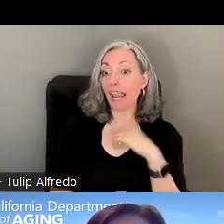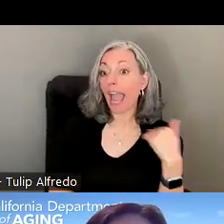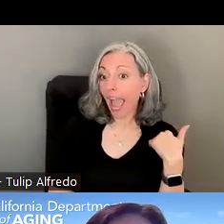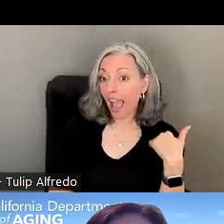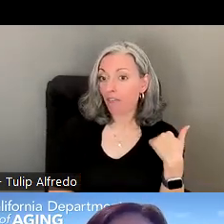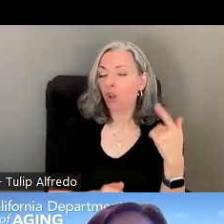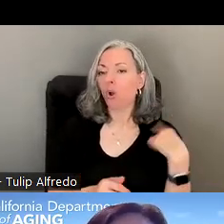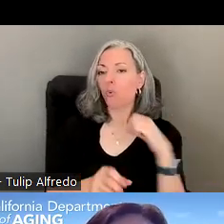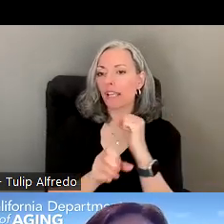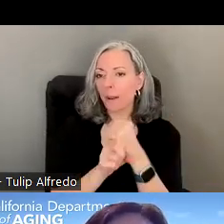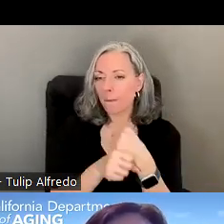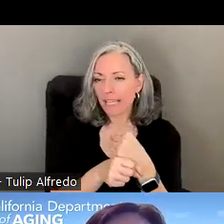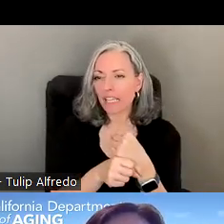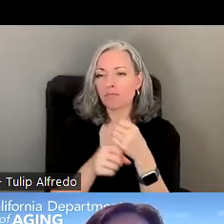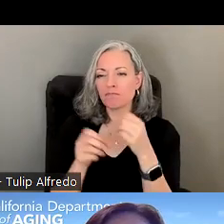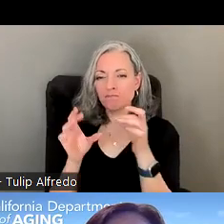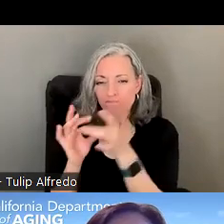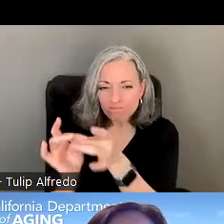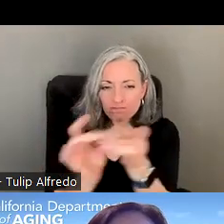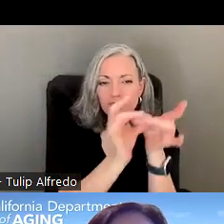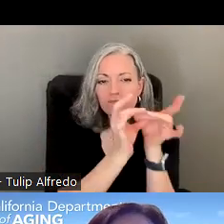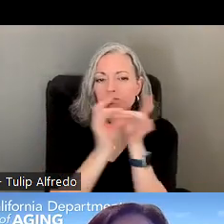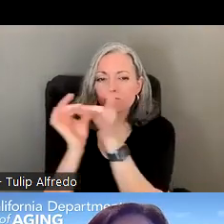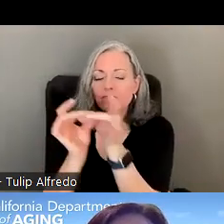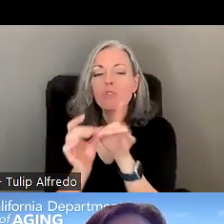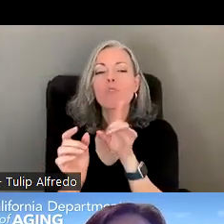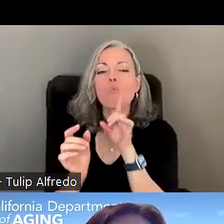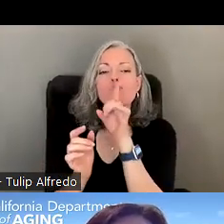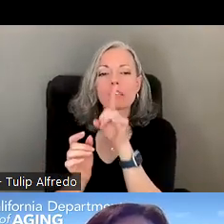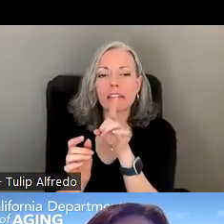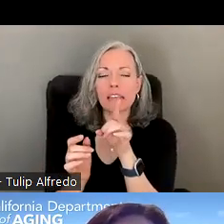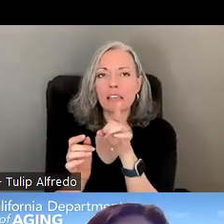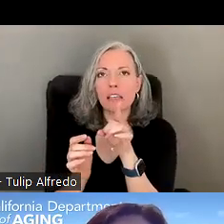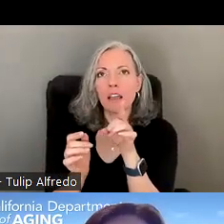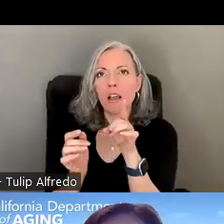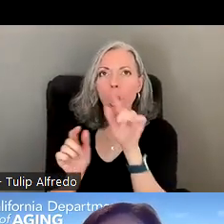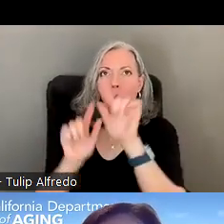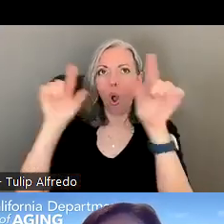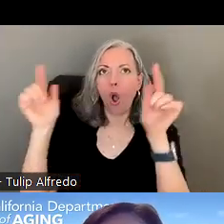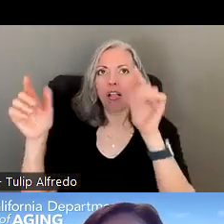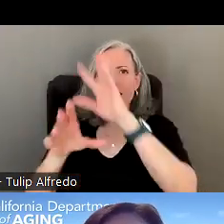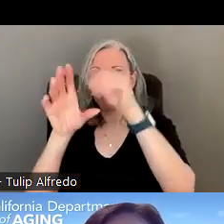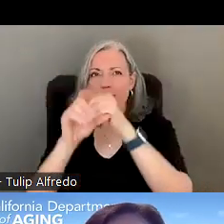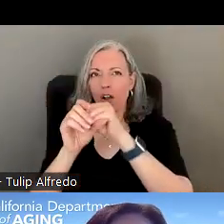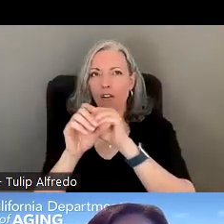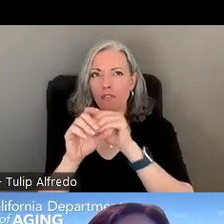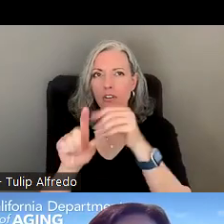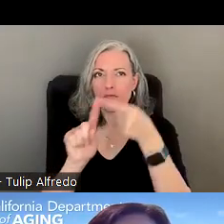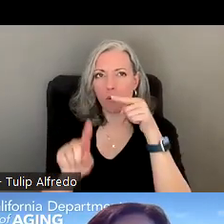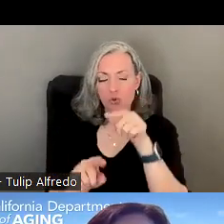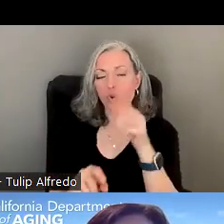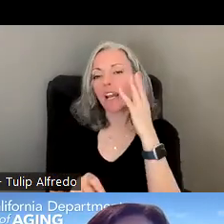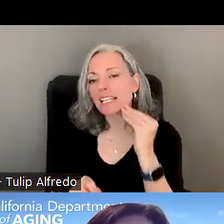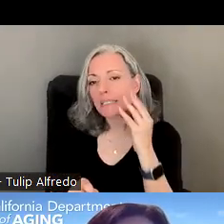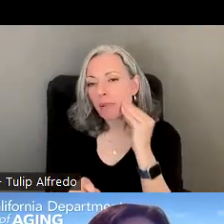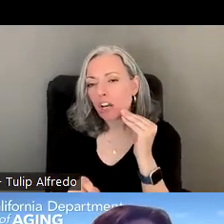some synergy and uniformity that will weave and thread equity based on your experience and others that we involve